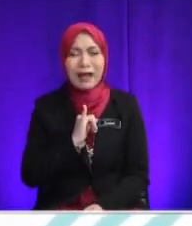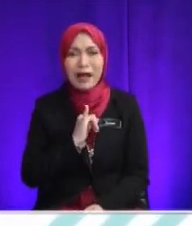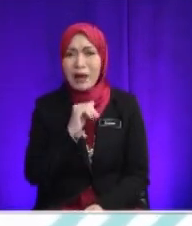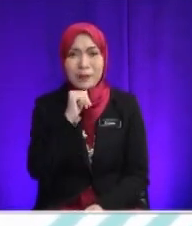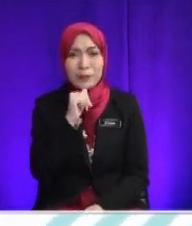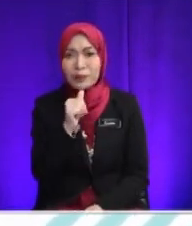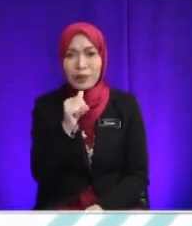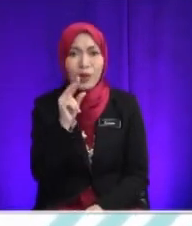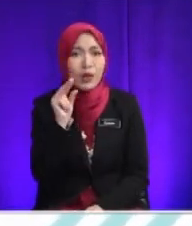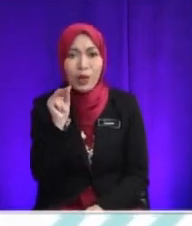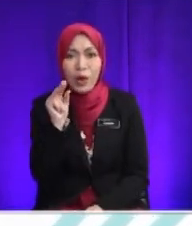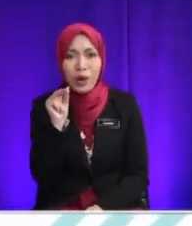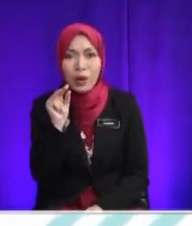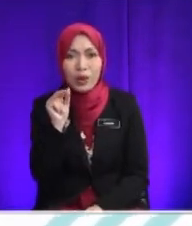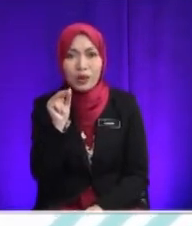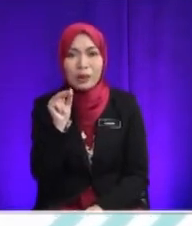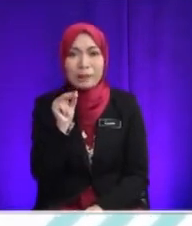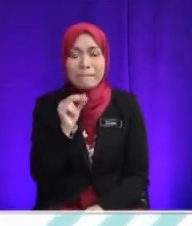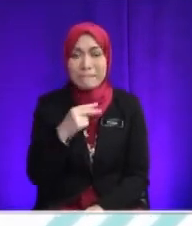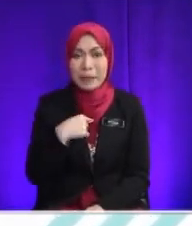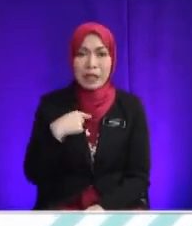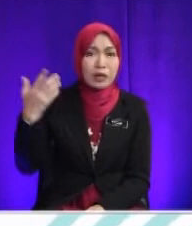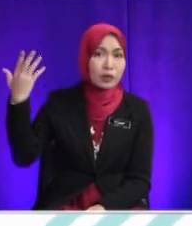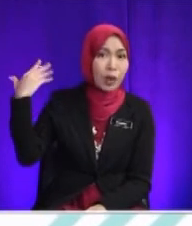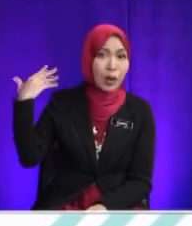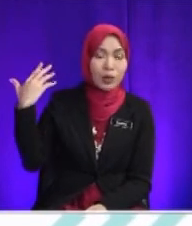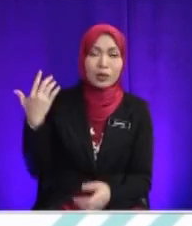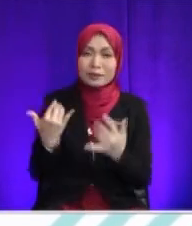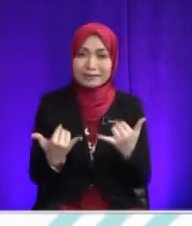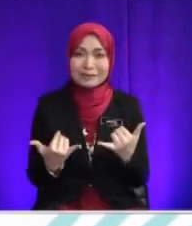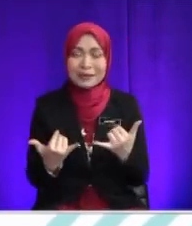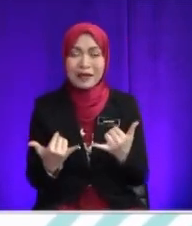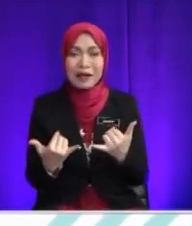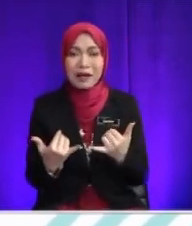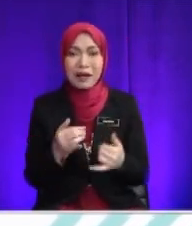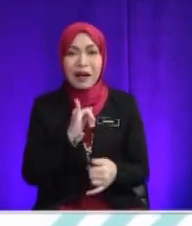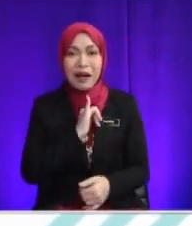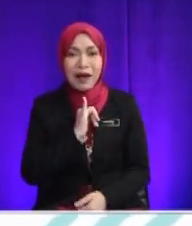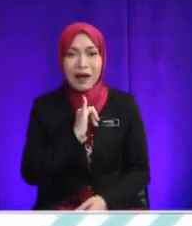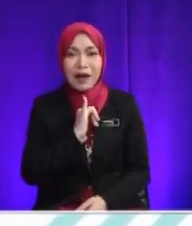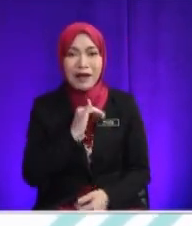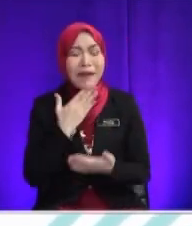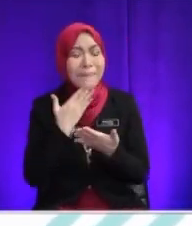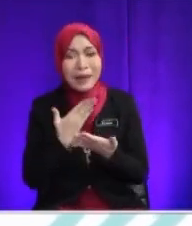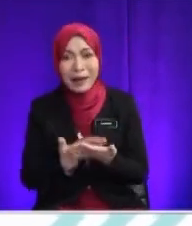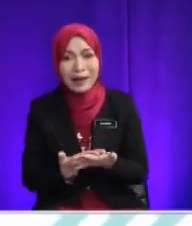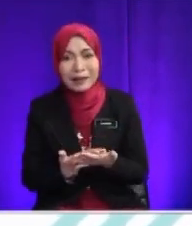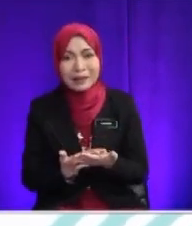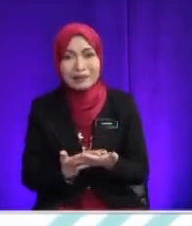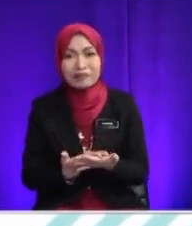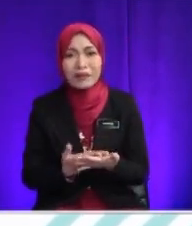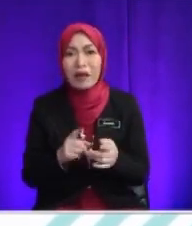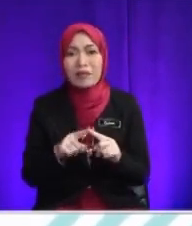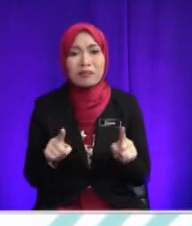better person and much happier for it, but people still don't trust me. They ought to give me a second chance, but they don't.